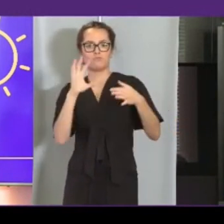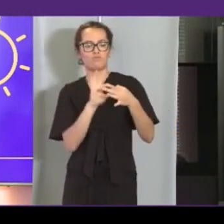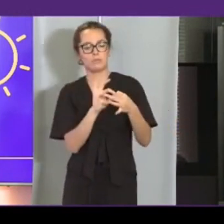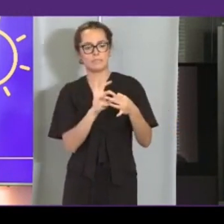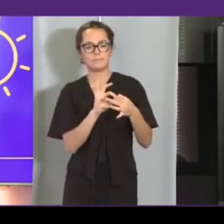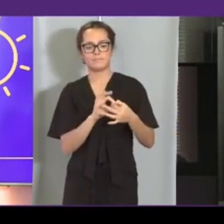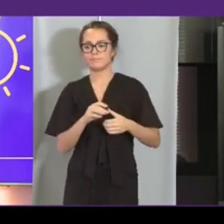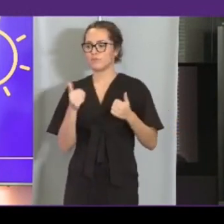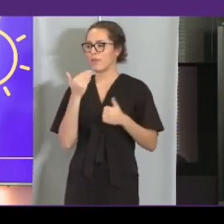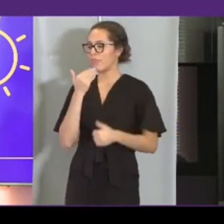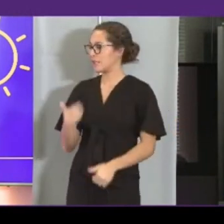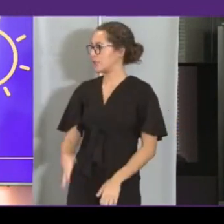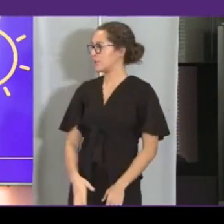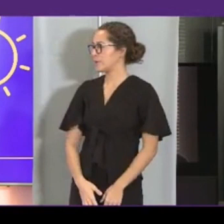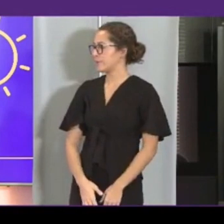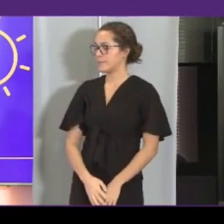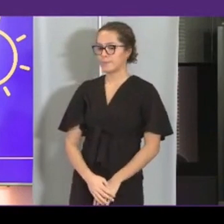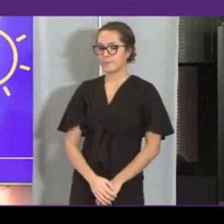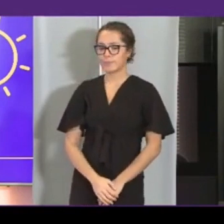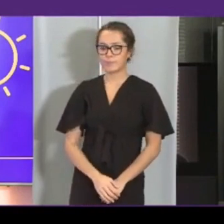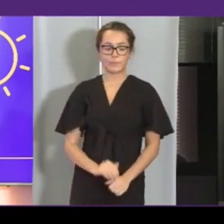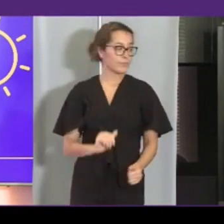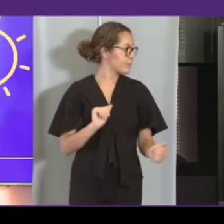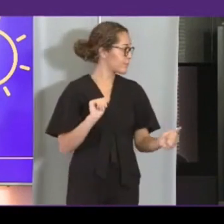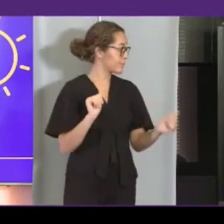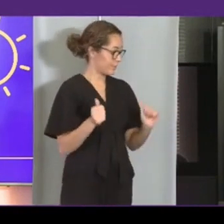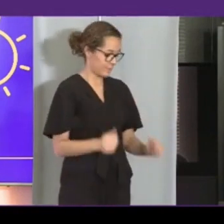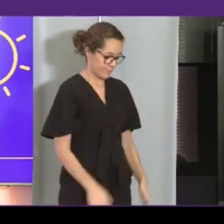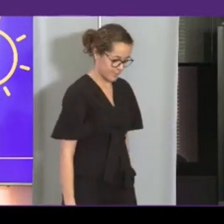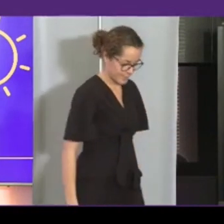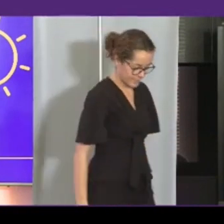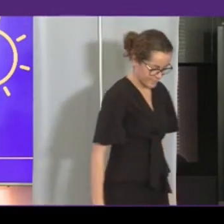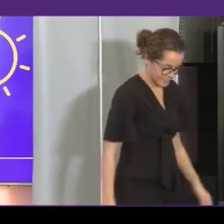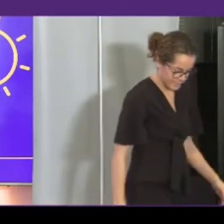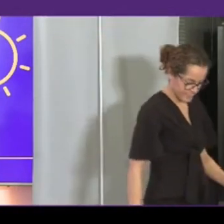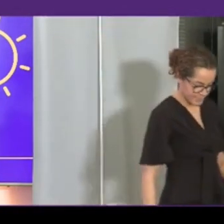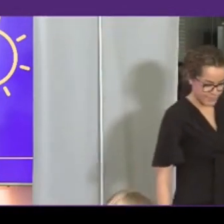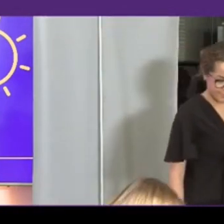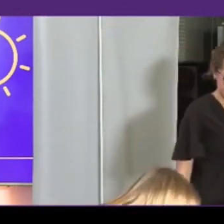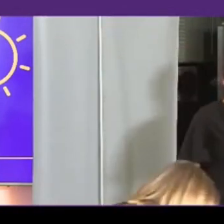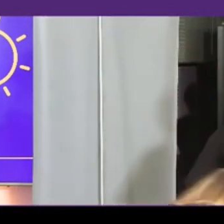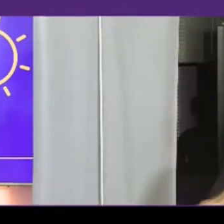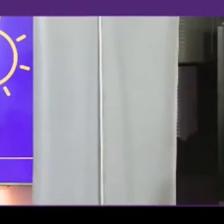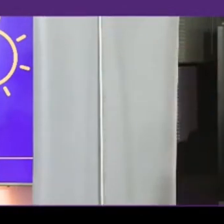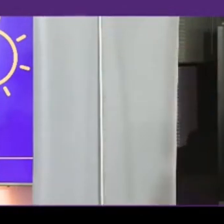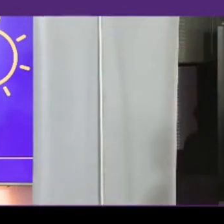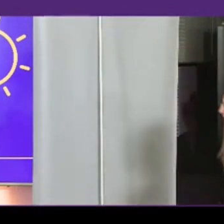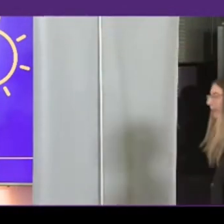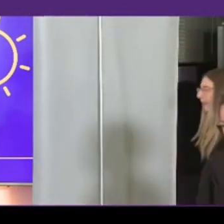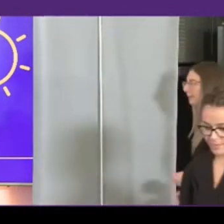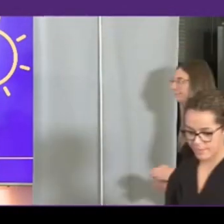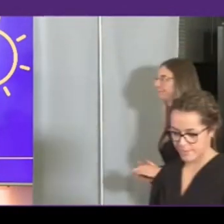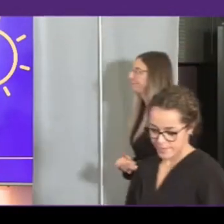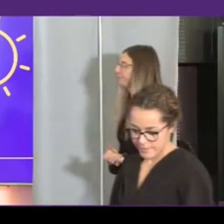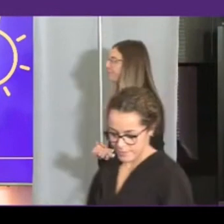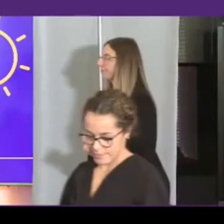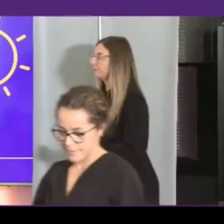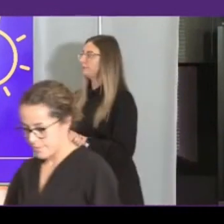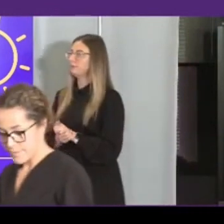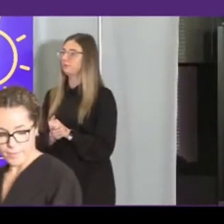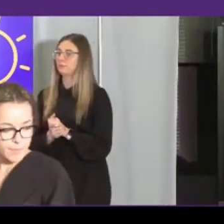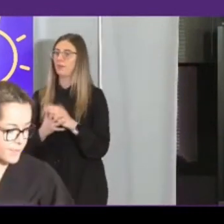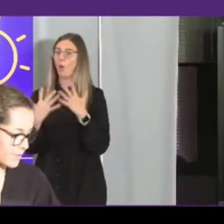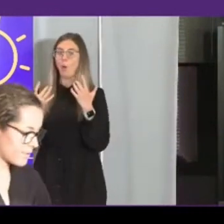Great, thank you. Well, we've got a moment for questions. Any questions from the audience? Anything about experience labs of your own that you maybe wanted to share?